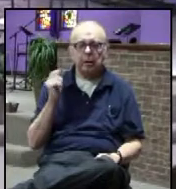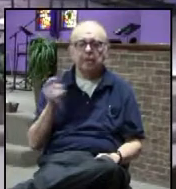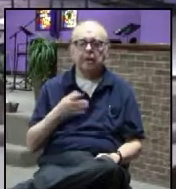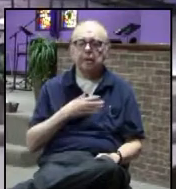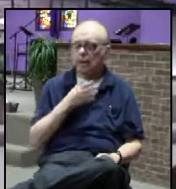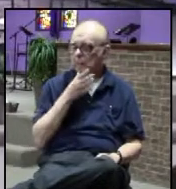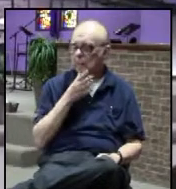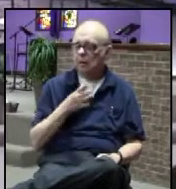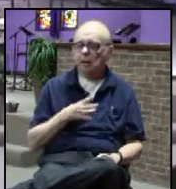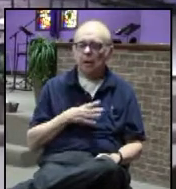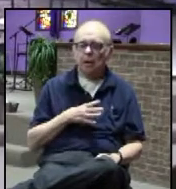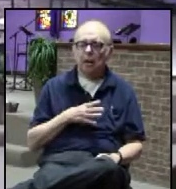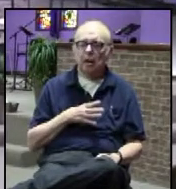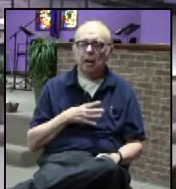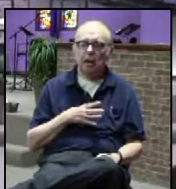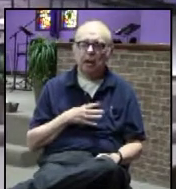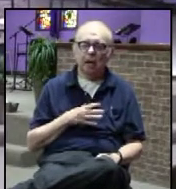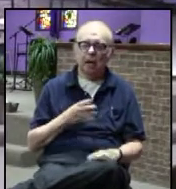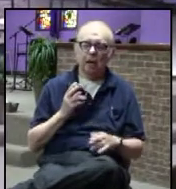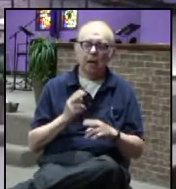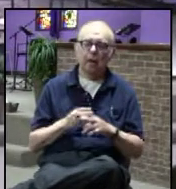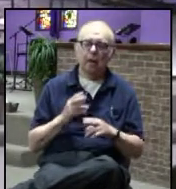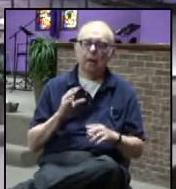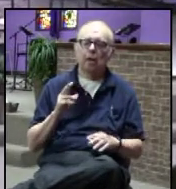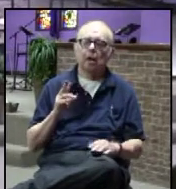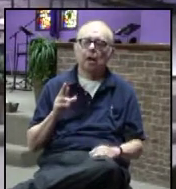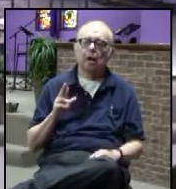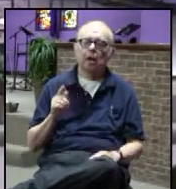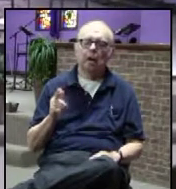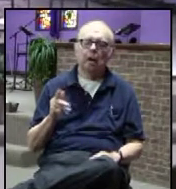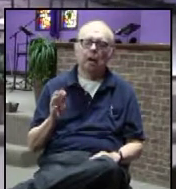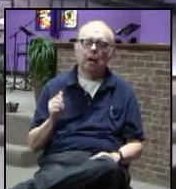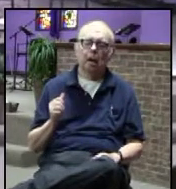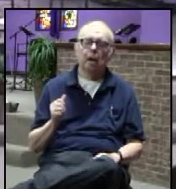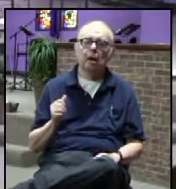lady. Really not a young lady. Her name is Carla.